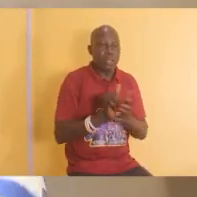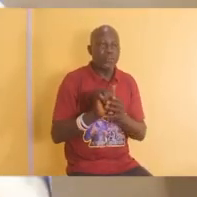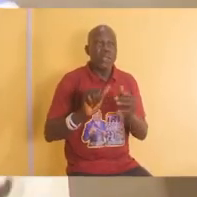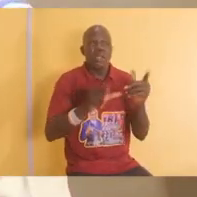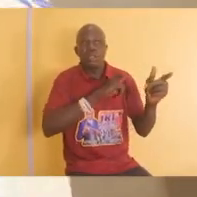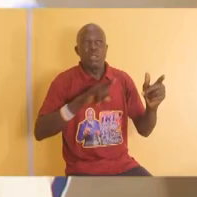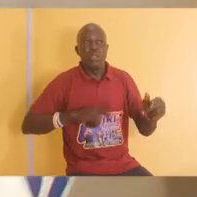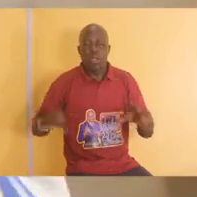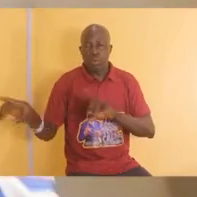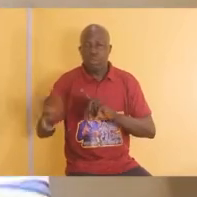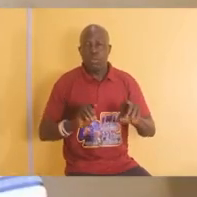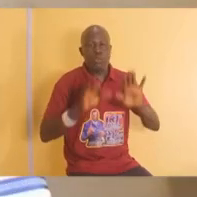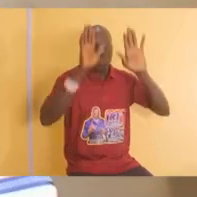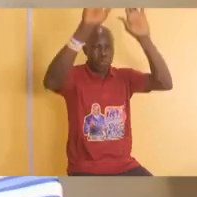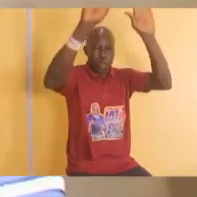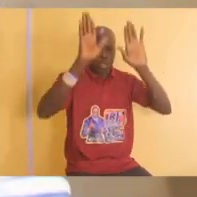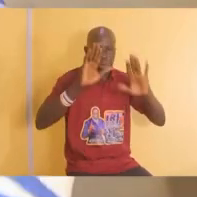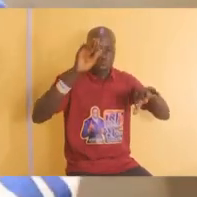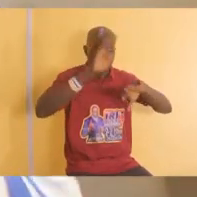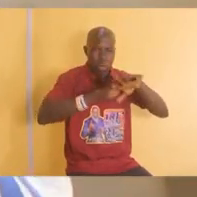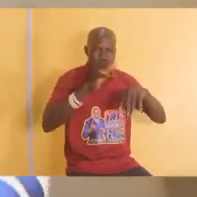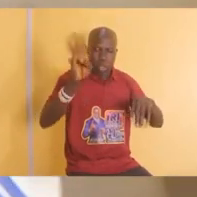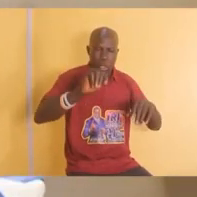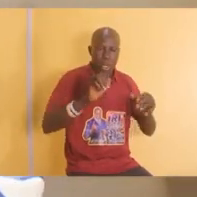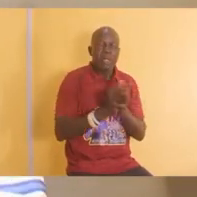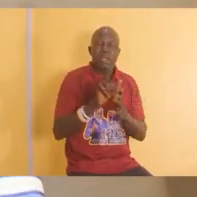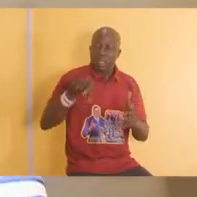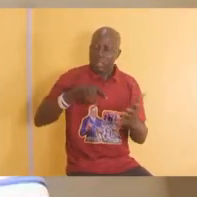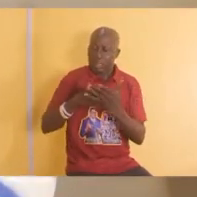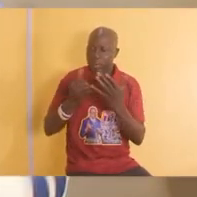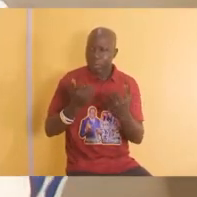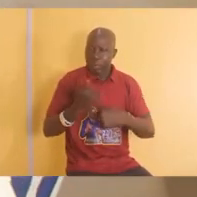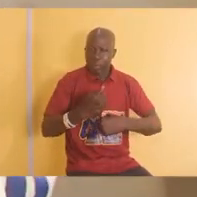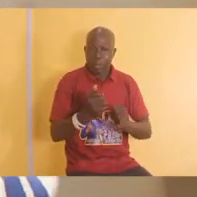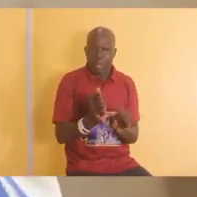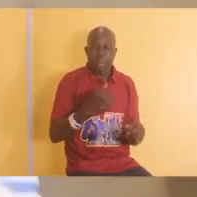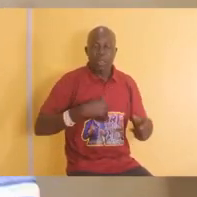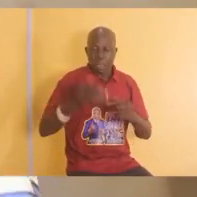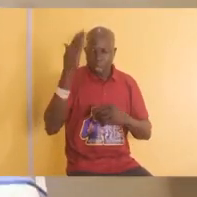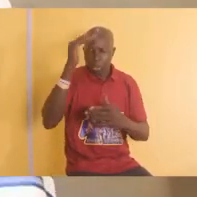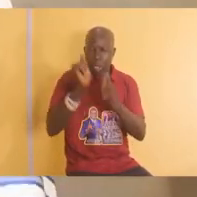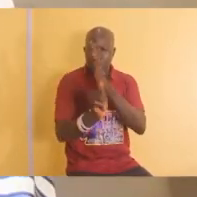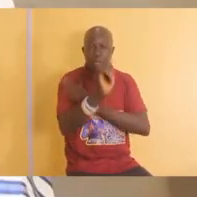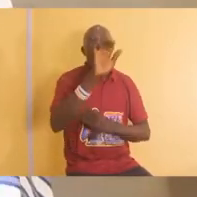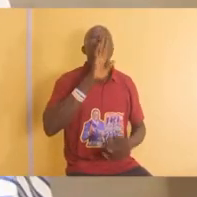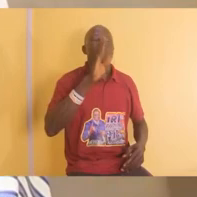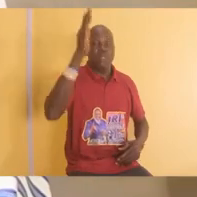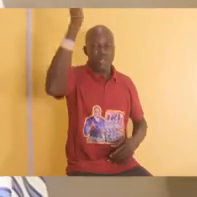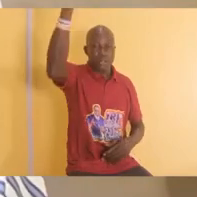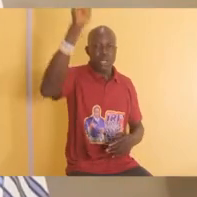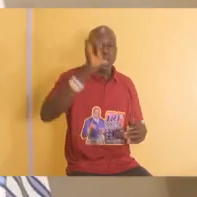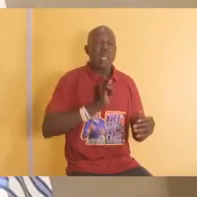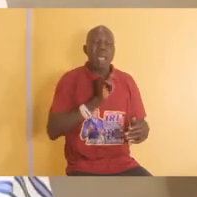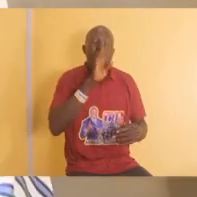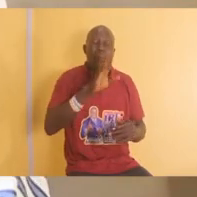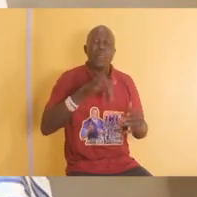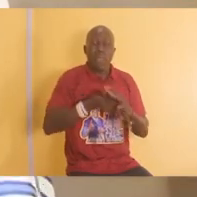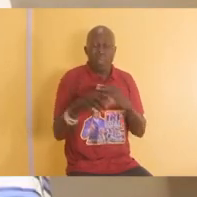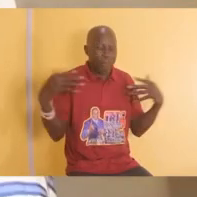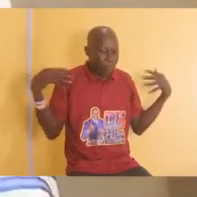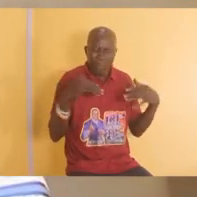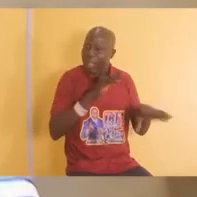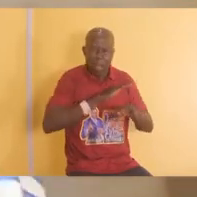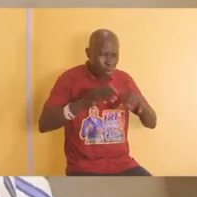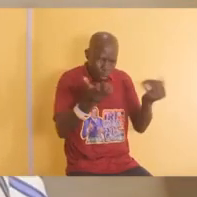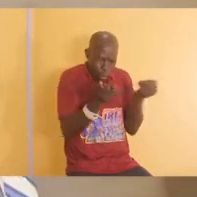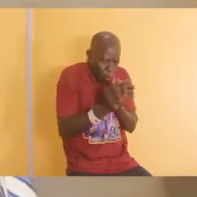them chance. And God will miracle us. This will make me know that God is in existence. Even the wife